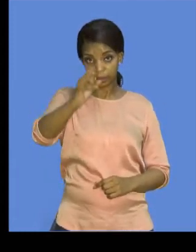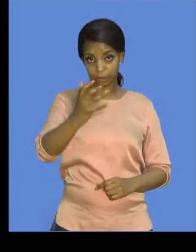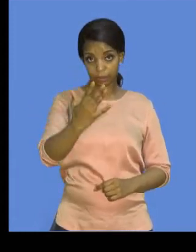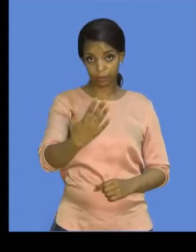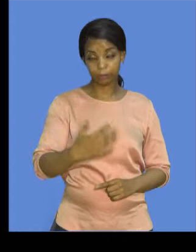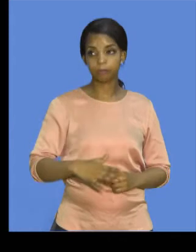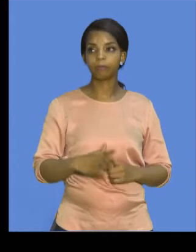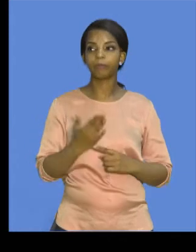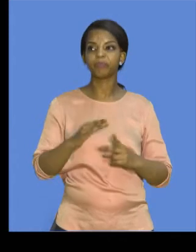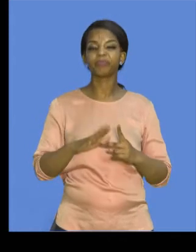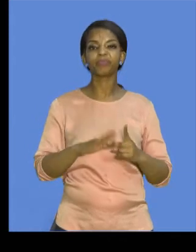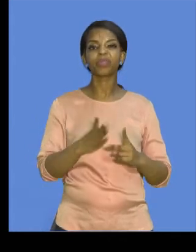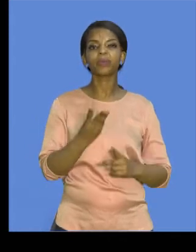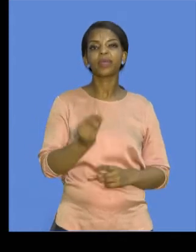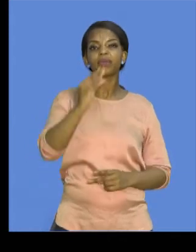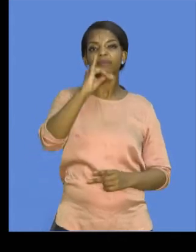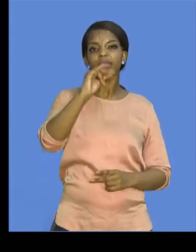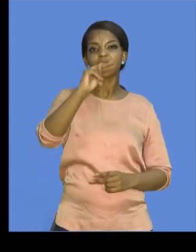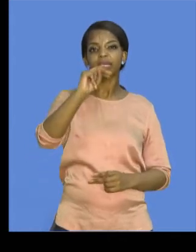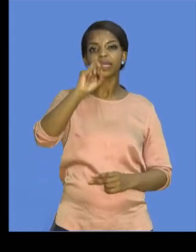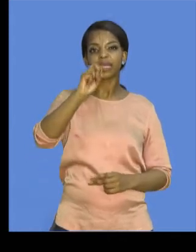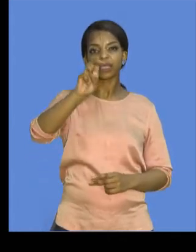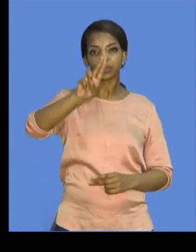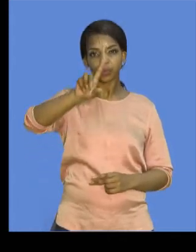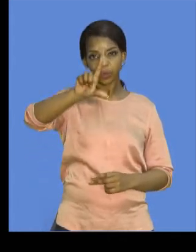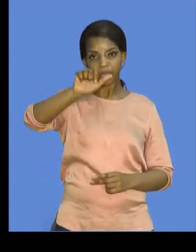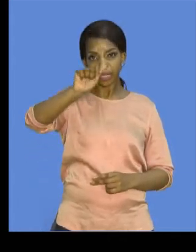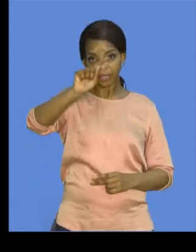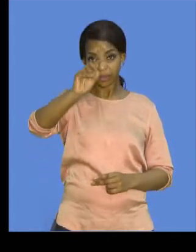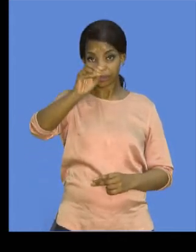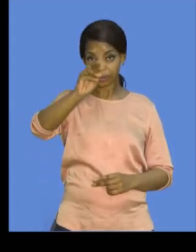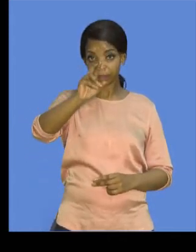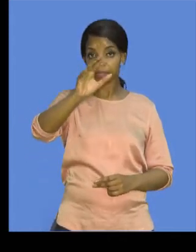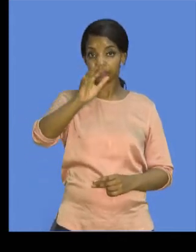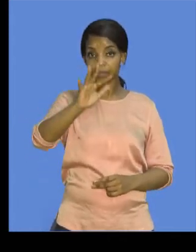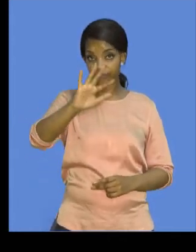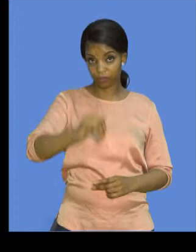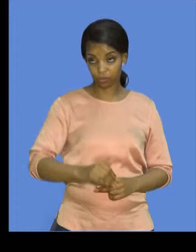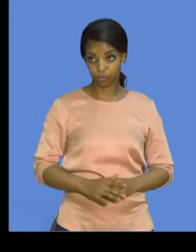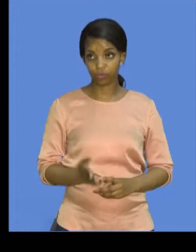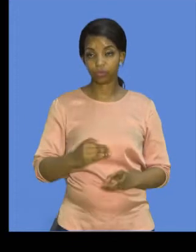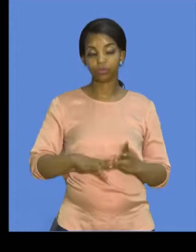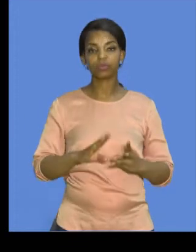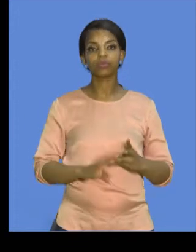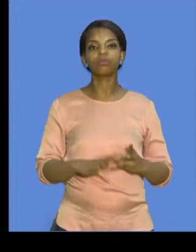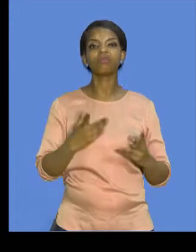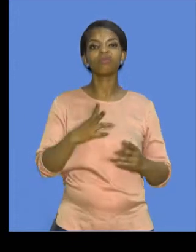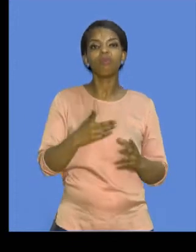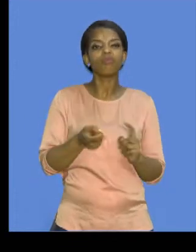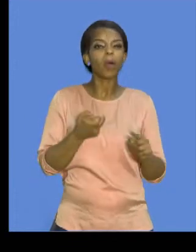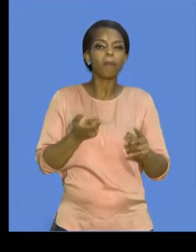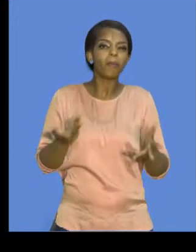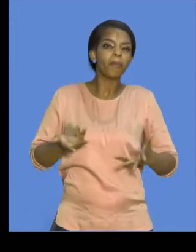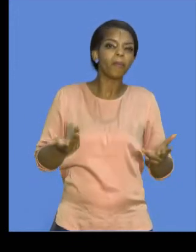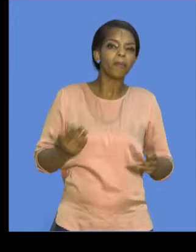allow charge to move them through them, while insulators, they exclude. We've also managed to talk about the origin of charge in